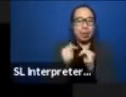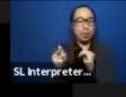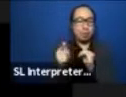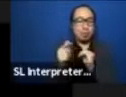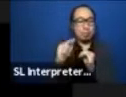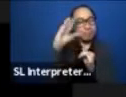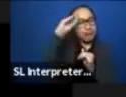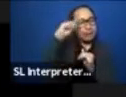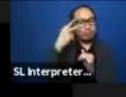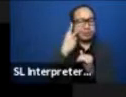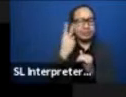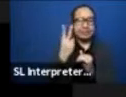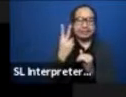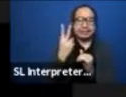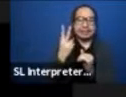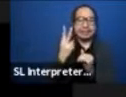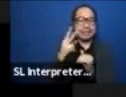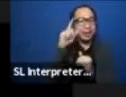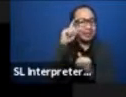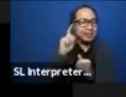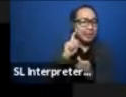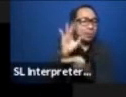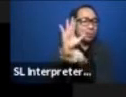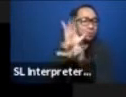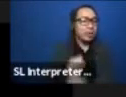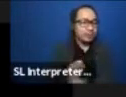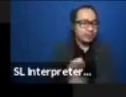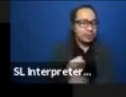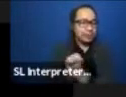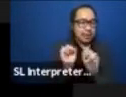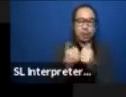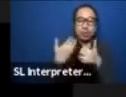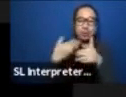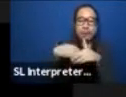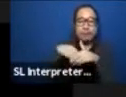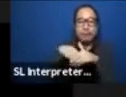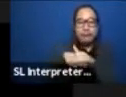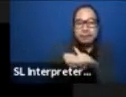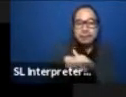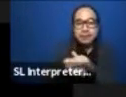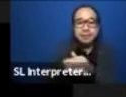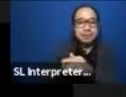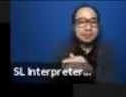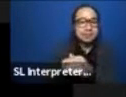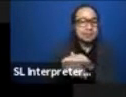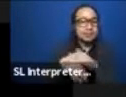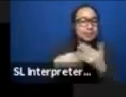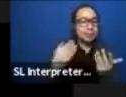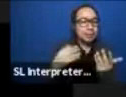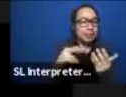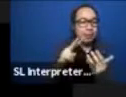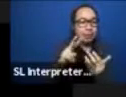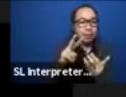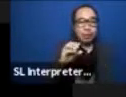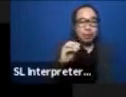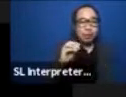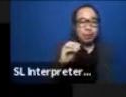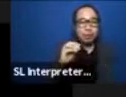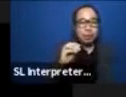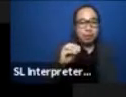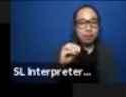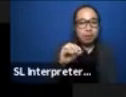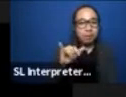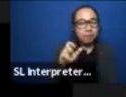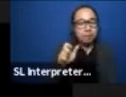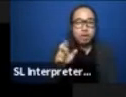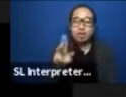of sexual practices, through how do they access porn through peers and older men or some cousin